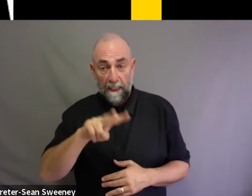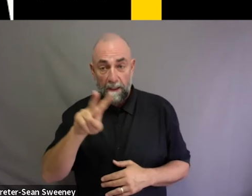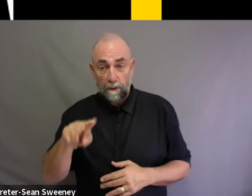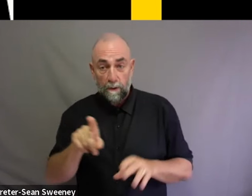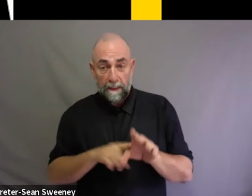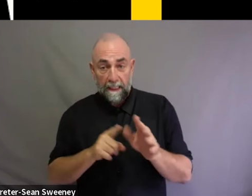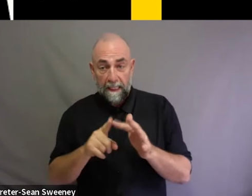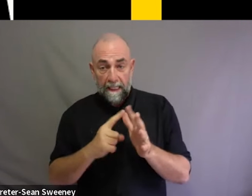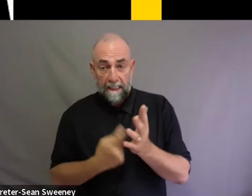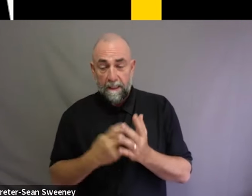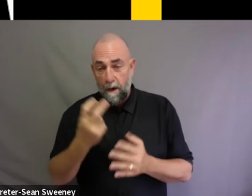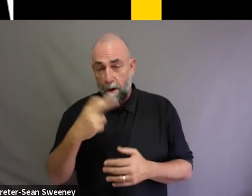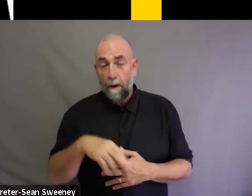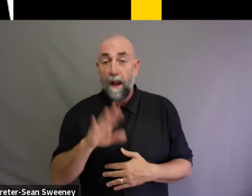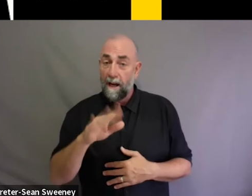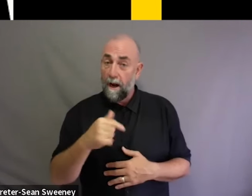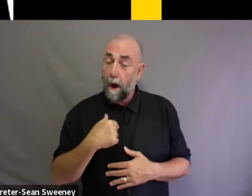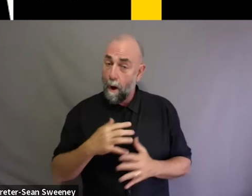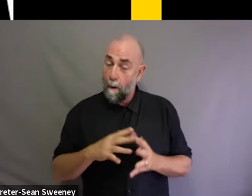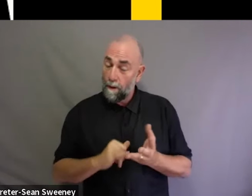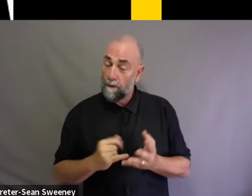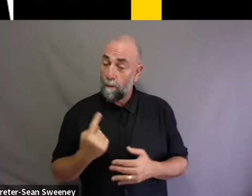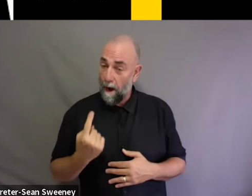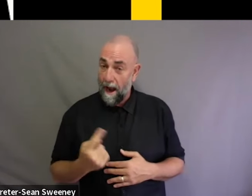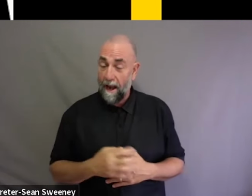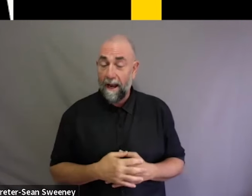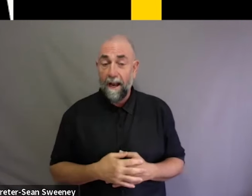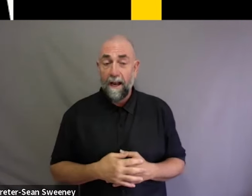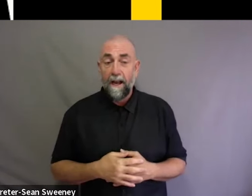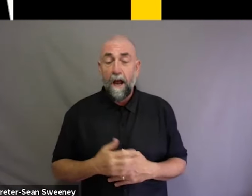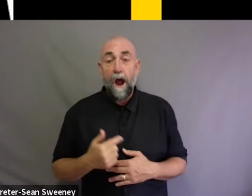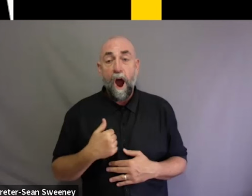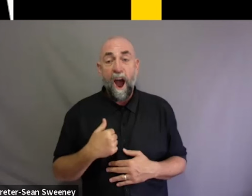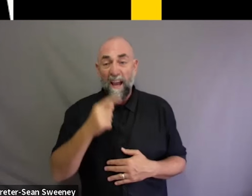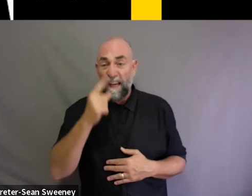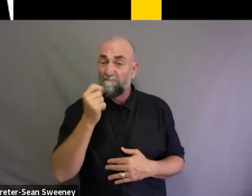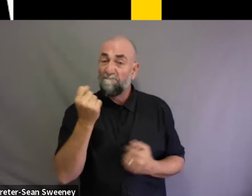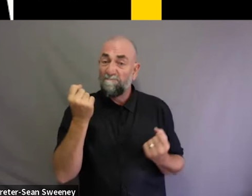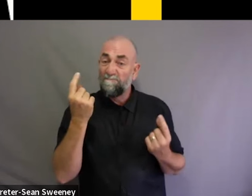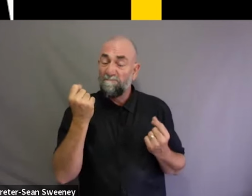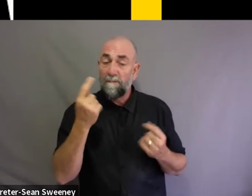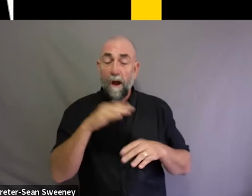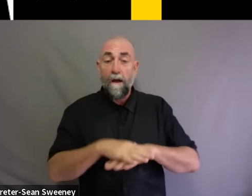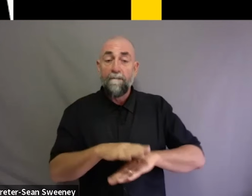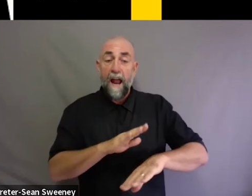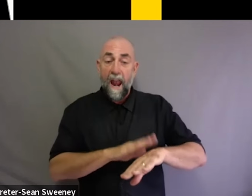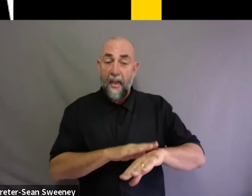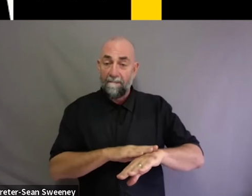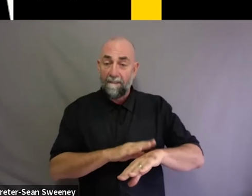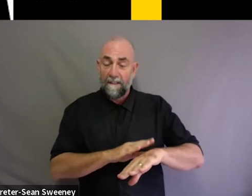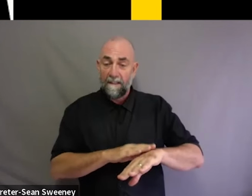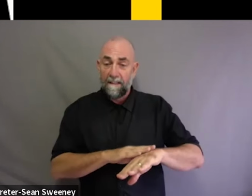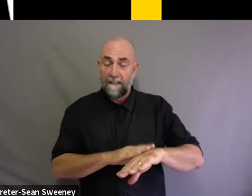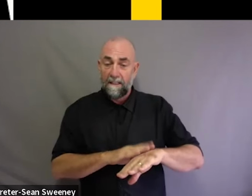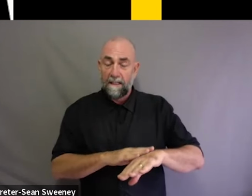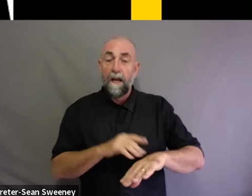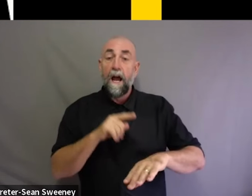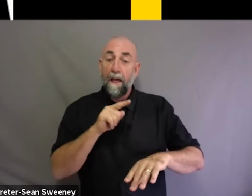And I was one of them once, so I could sympathise with it. Left-handedness cuts across all of the other